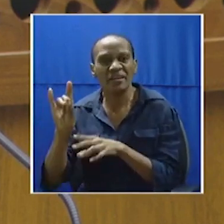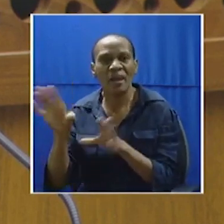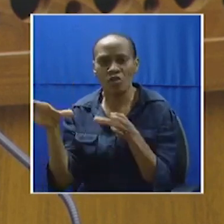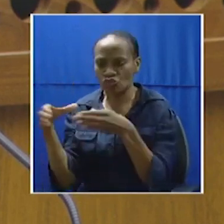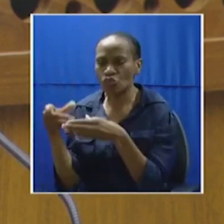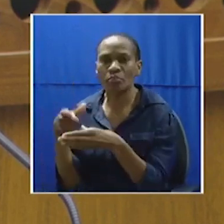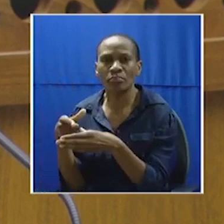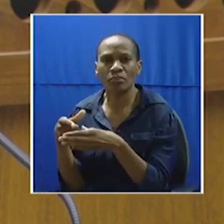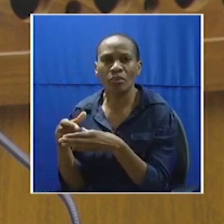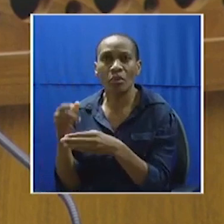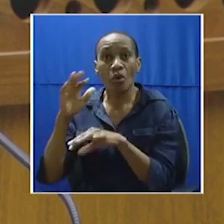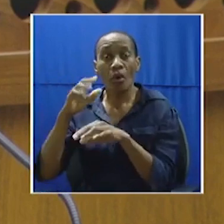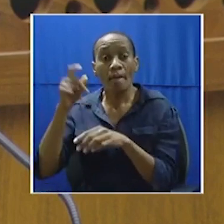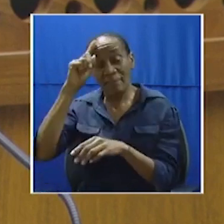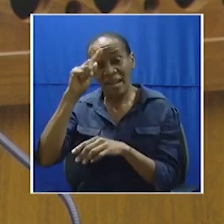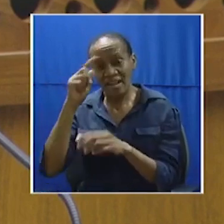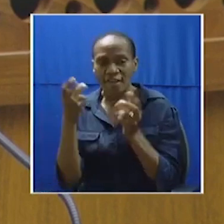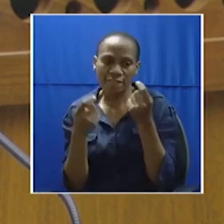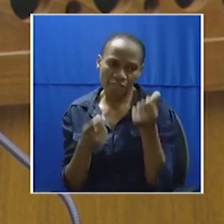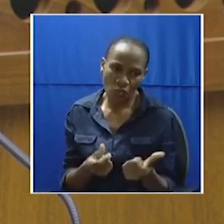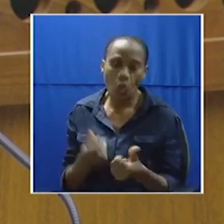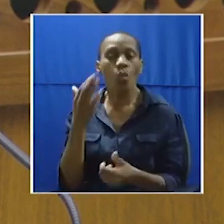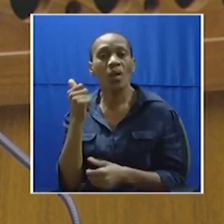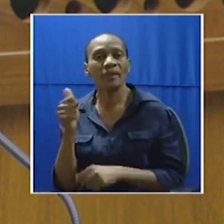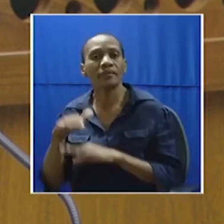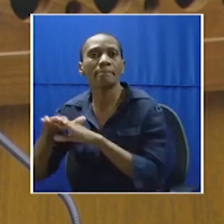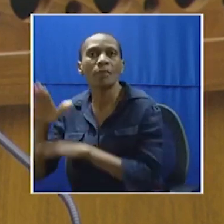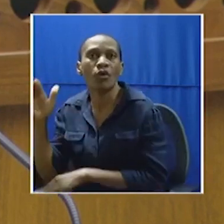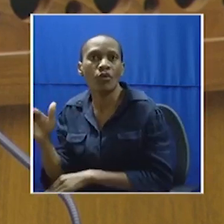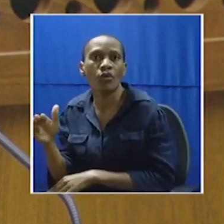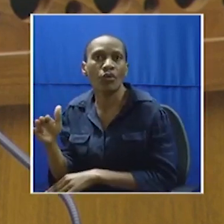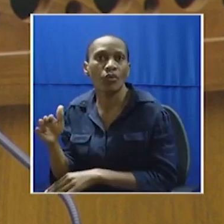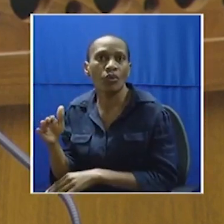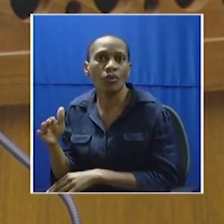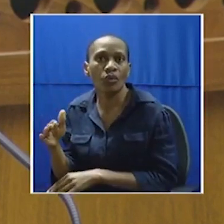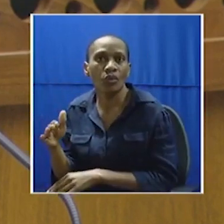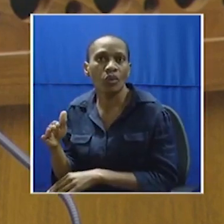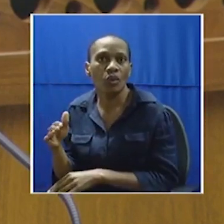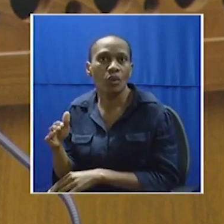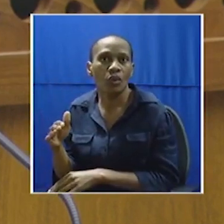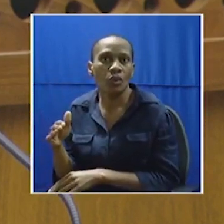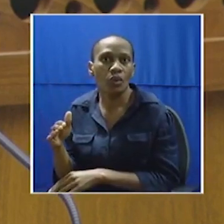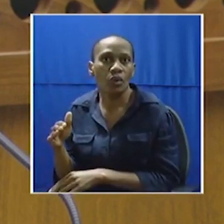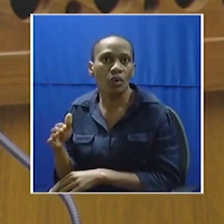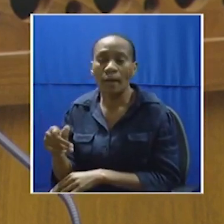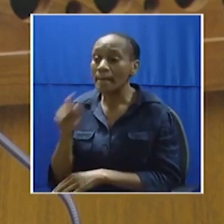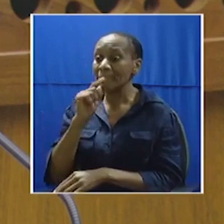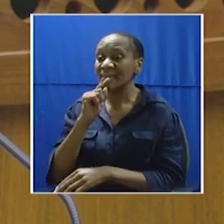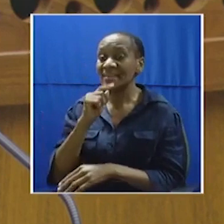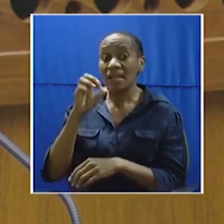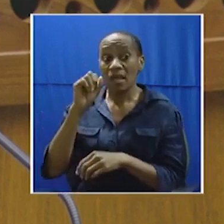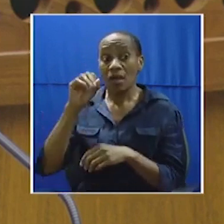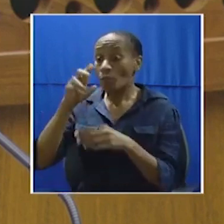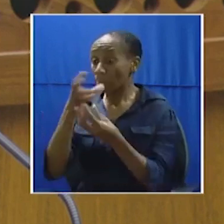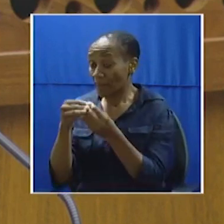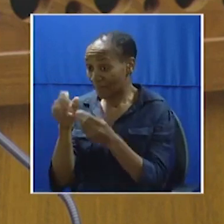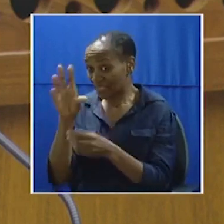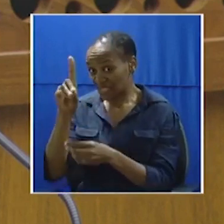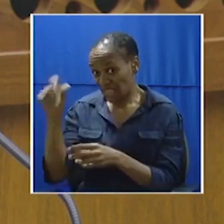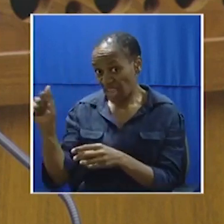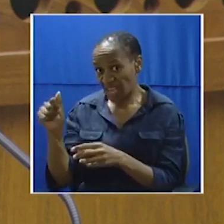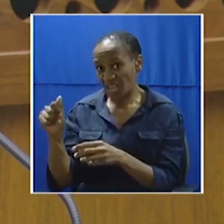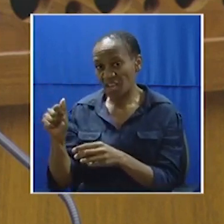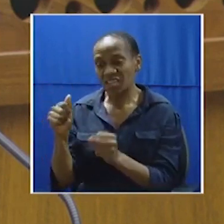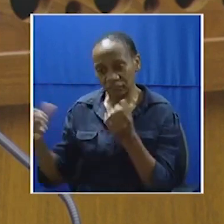is far more equal than the black race. In short, you are likened to a racist party. Another